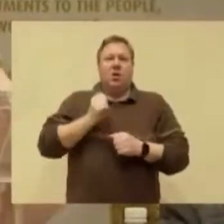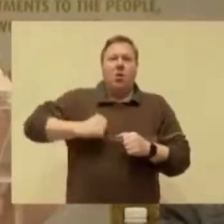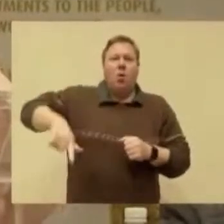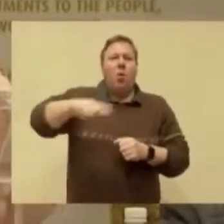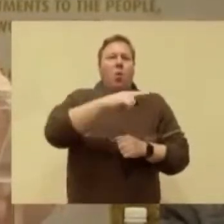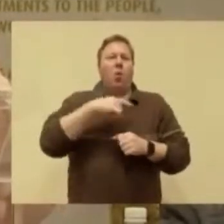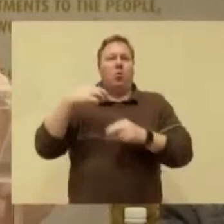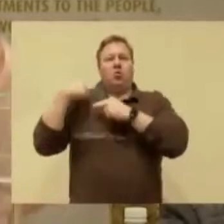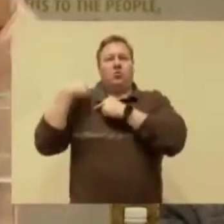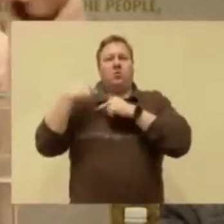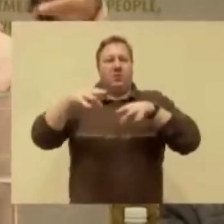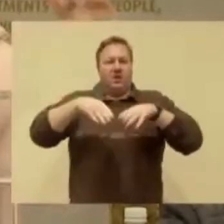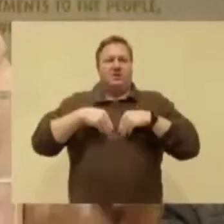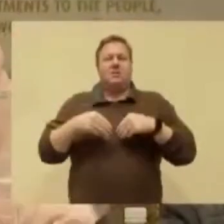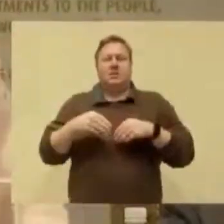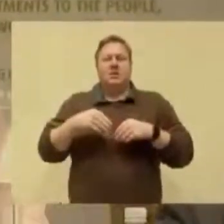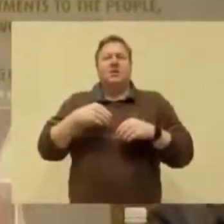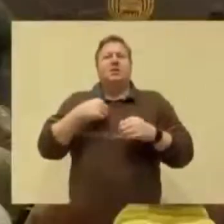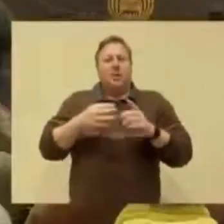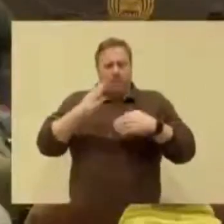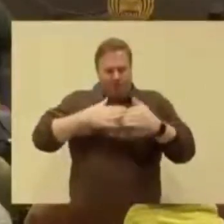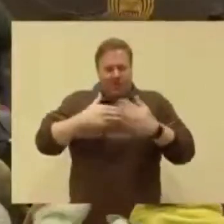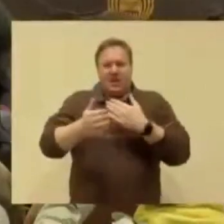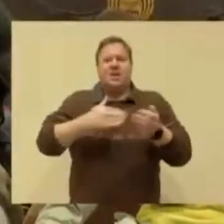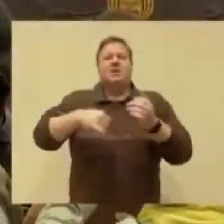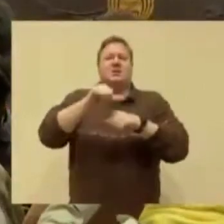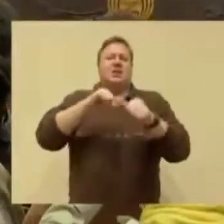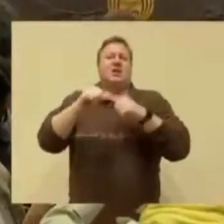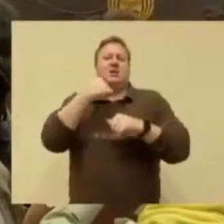that we want to achieve i thank you